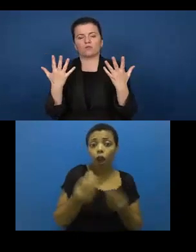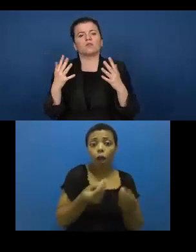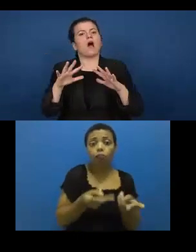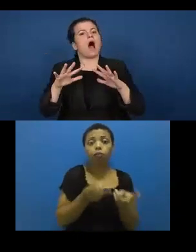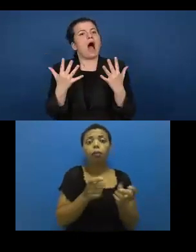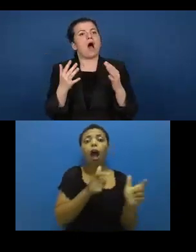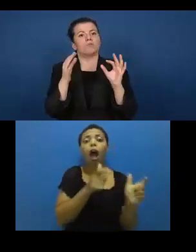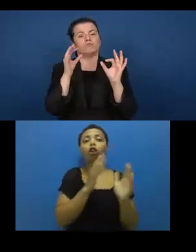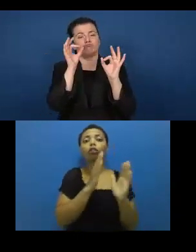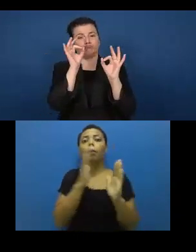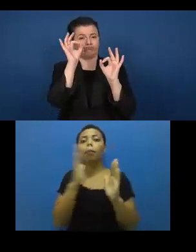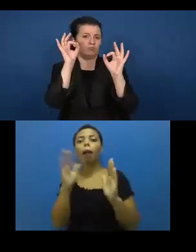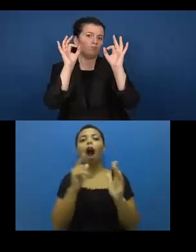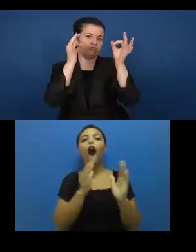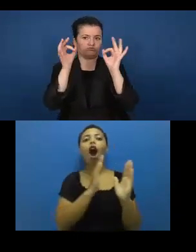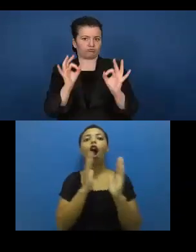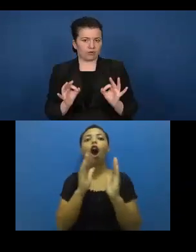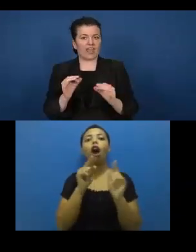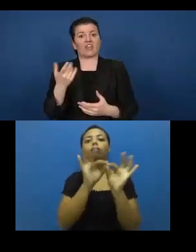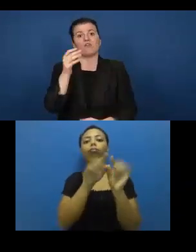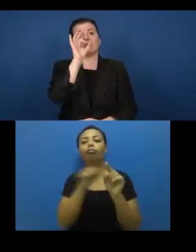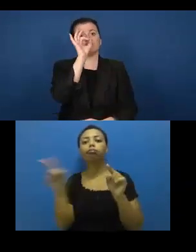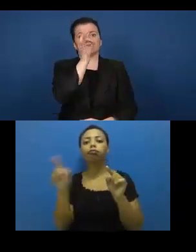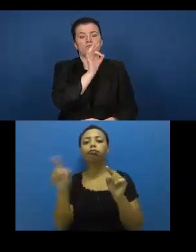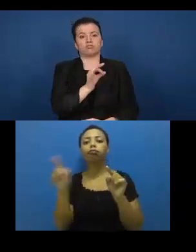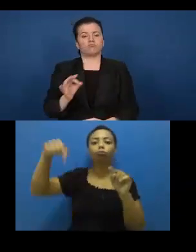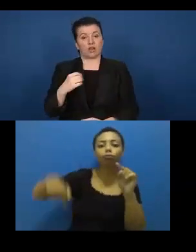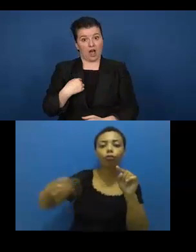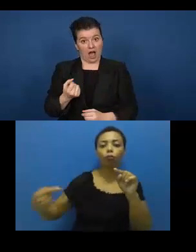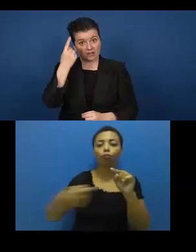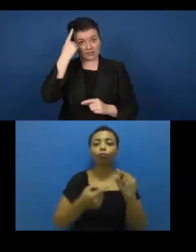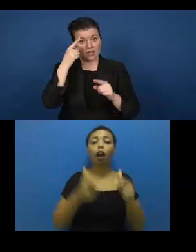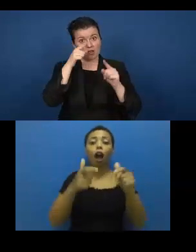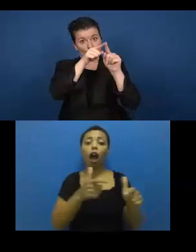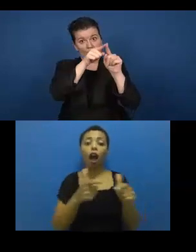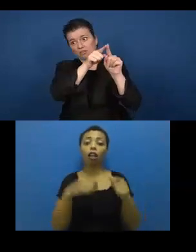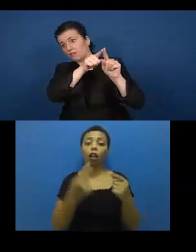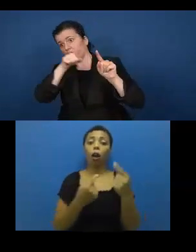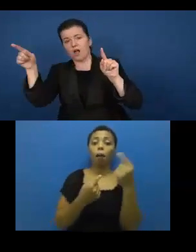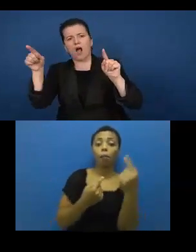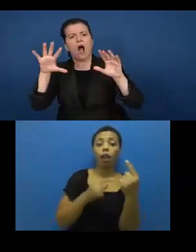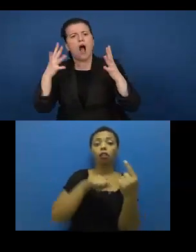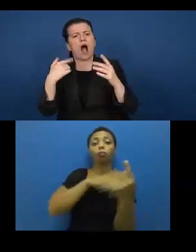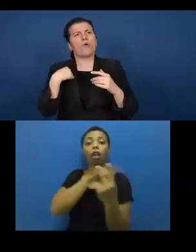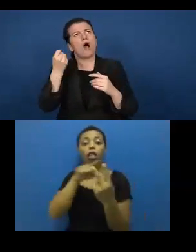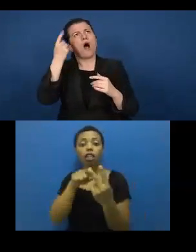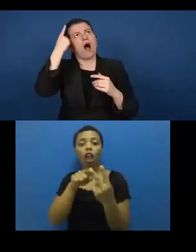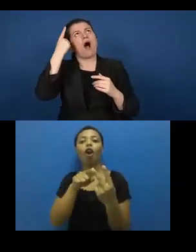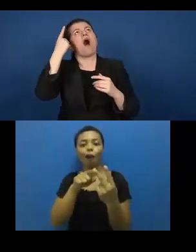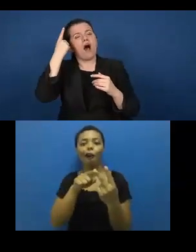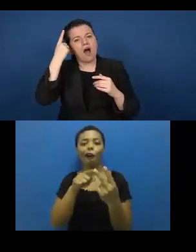that is perceived between one vibration and a second vibration? How is the orientation between these